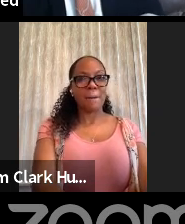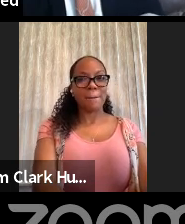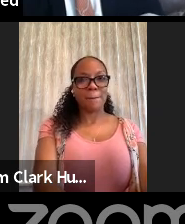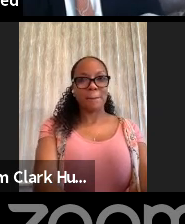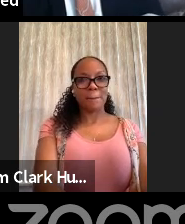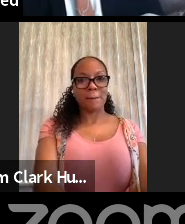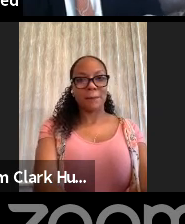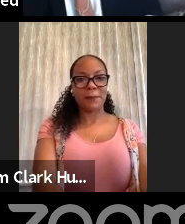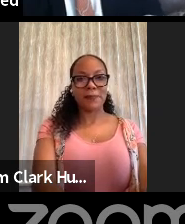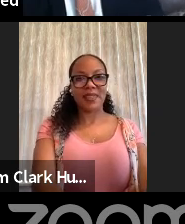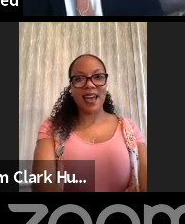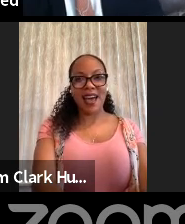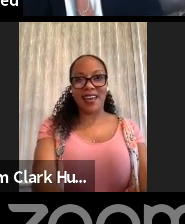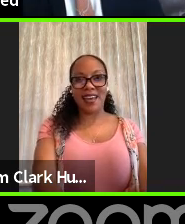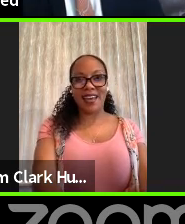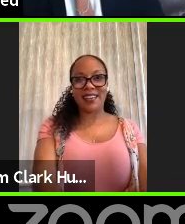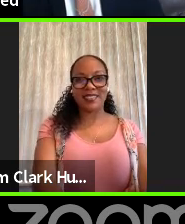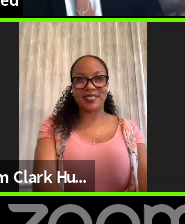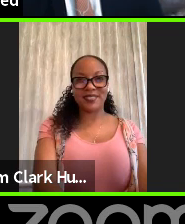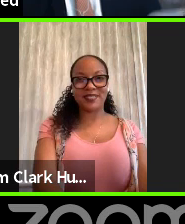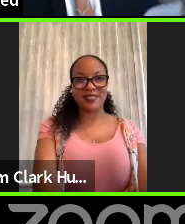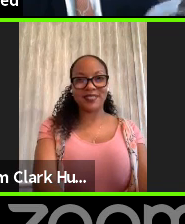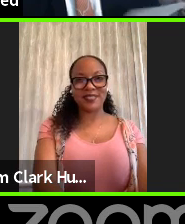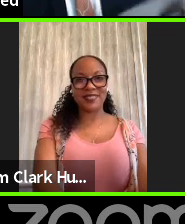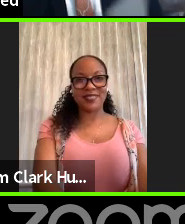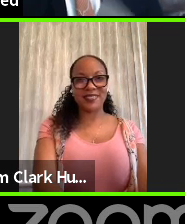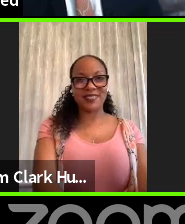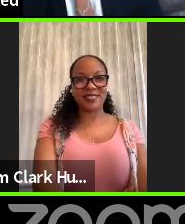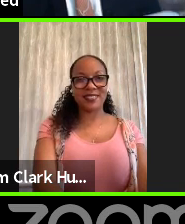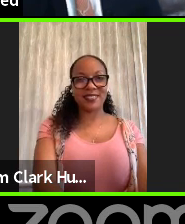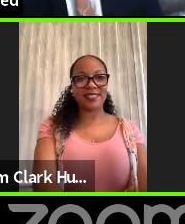Alderwoman Clark Hubbard, Aye.